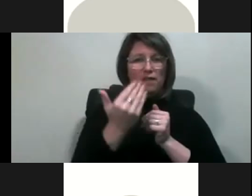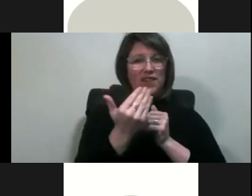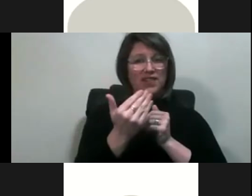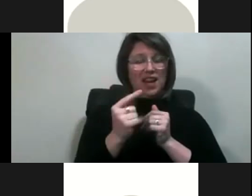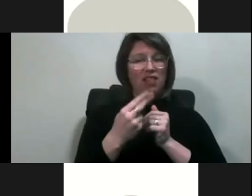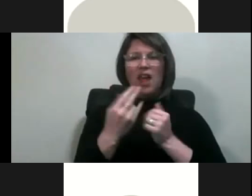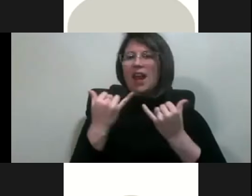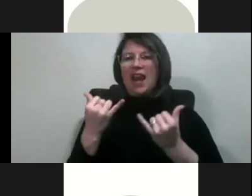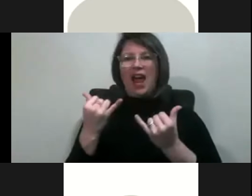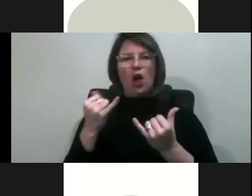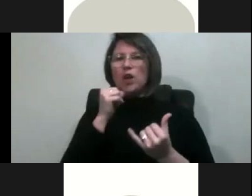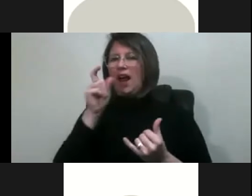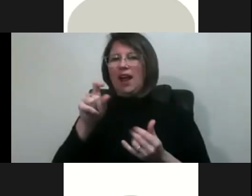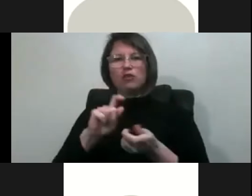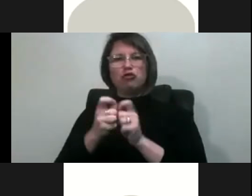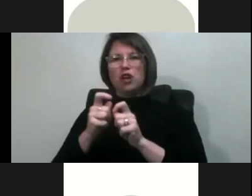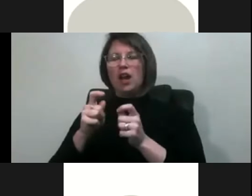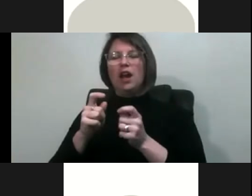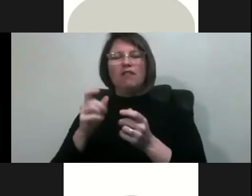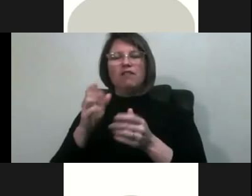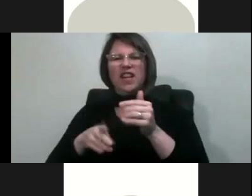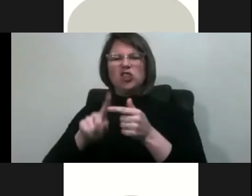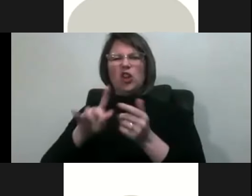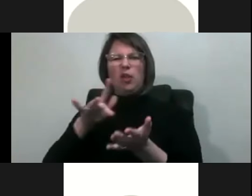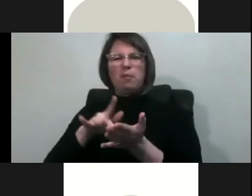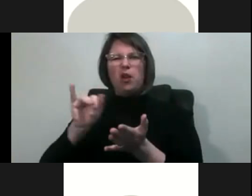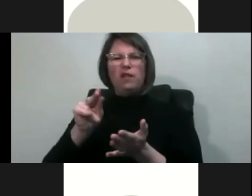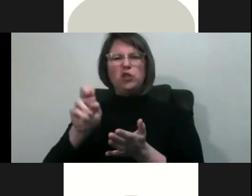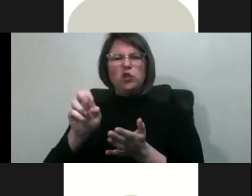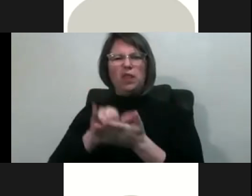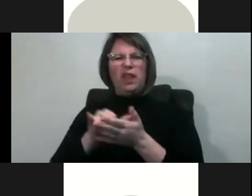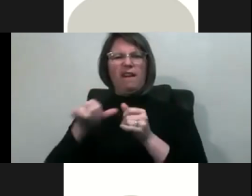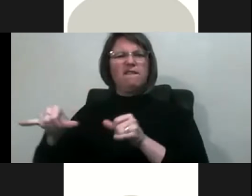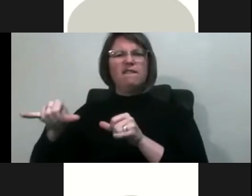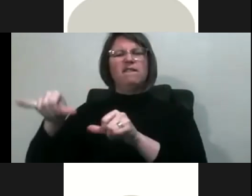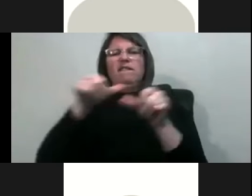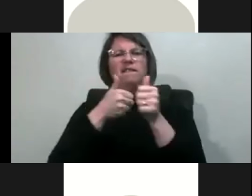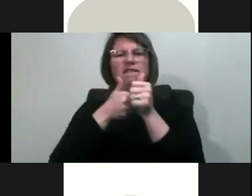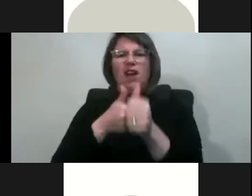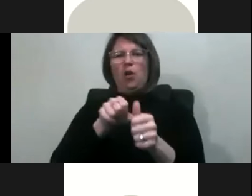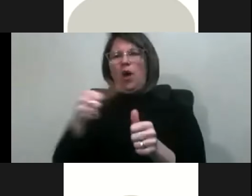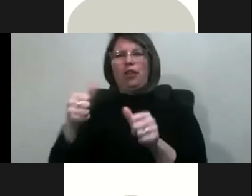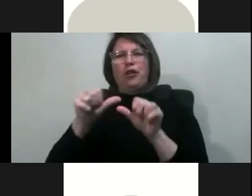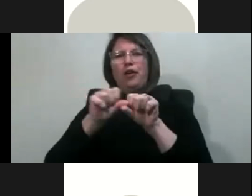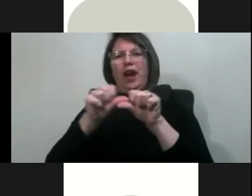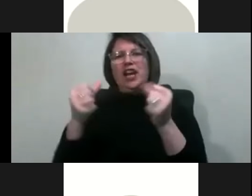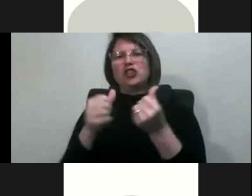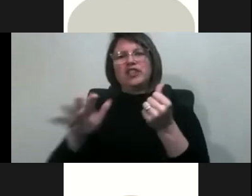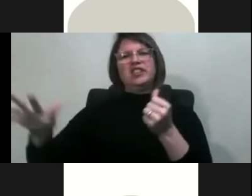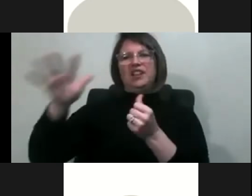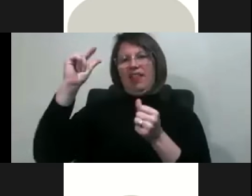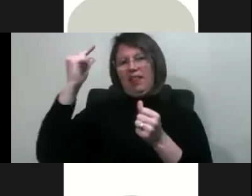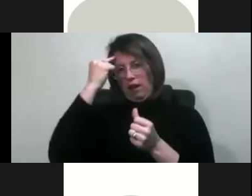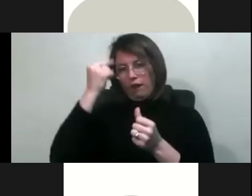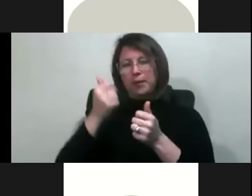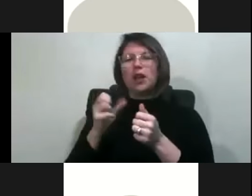that completed until the middle of June. And that is in practice with what other agencies across state government do. And so that's the